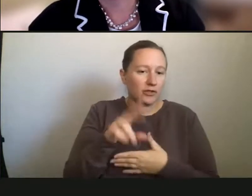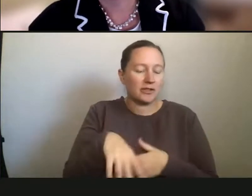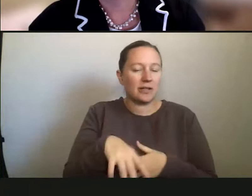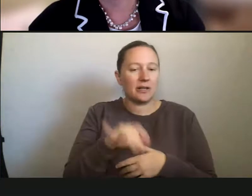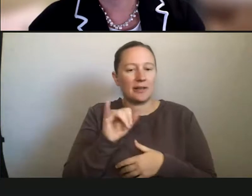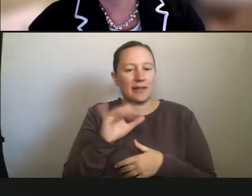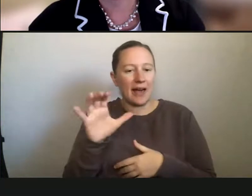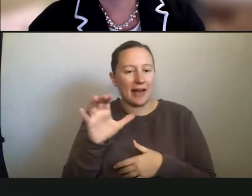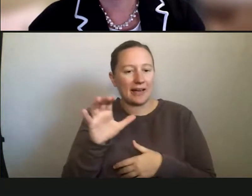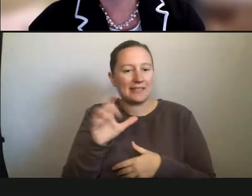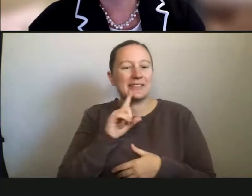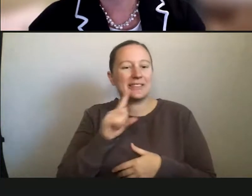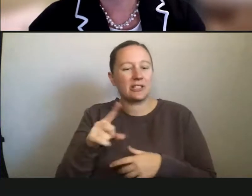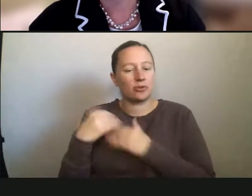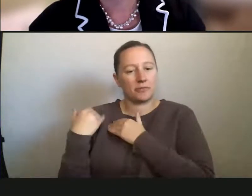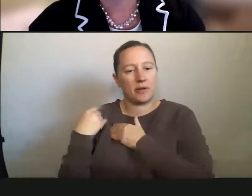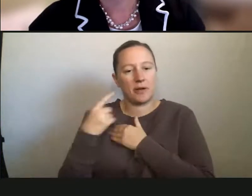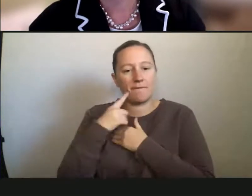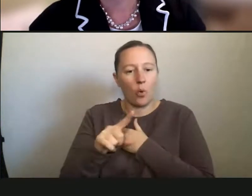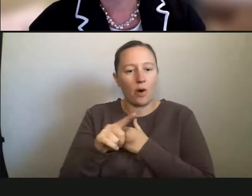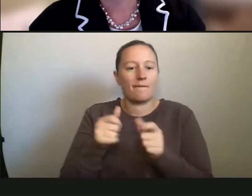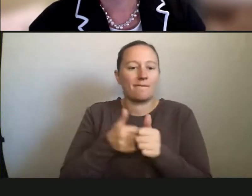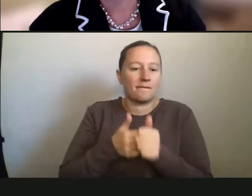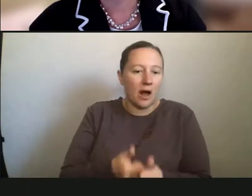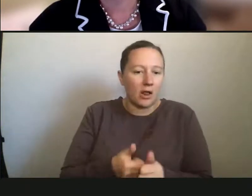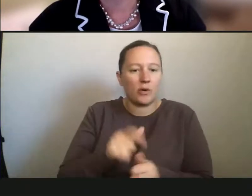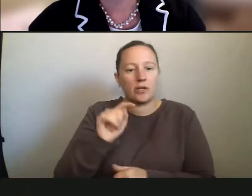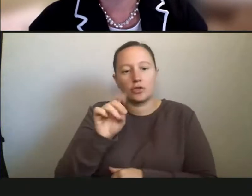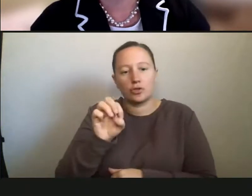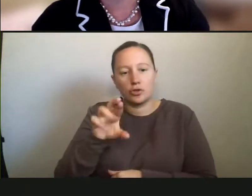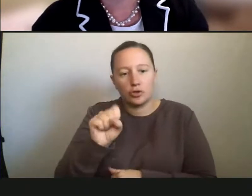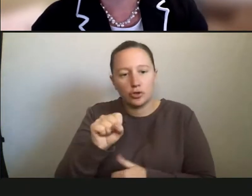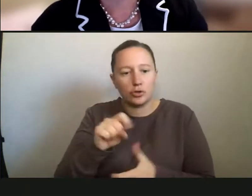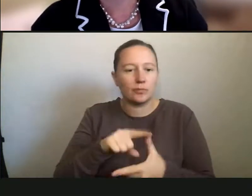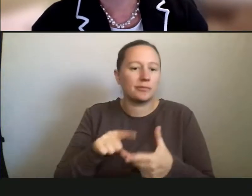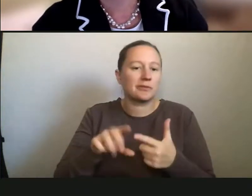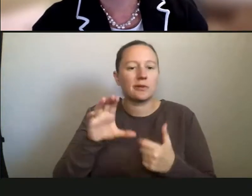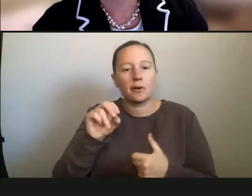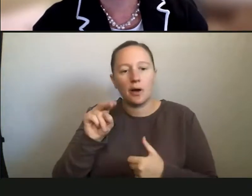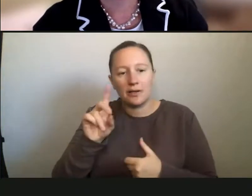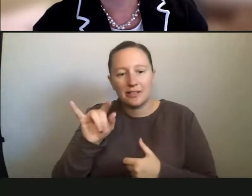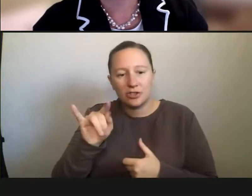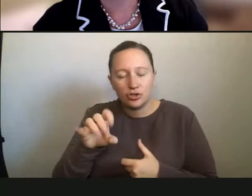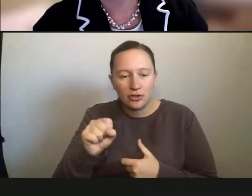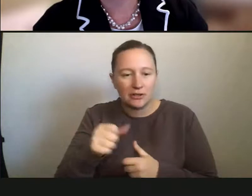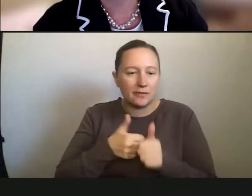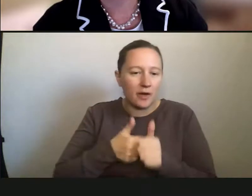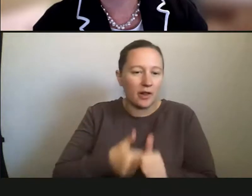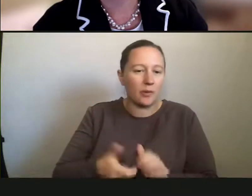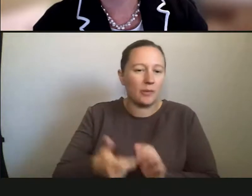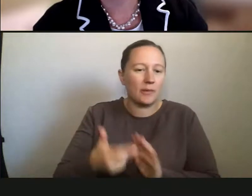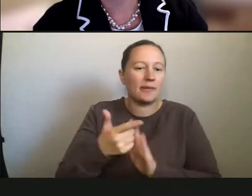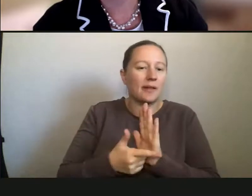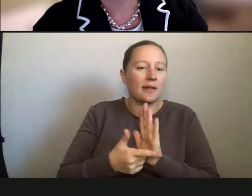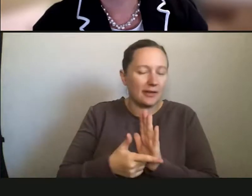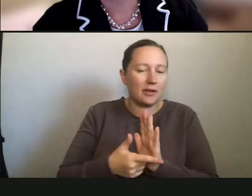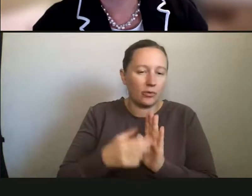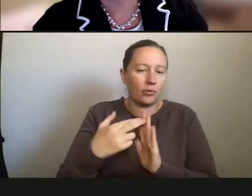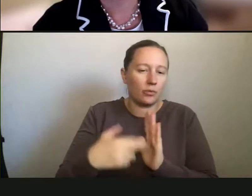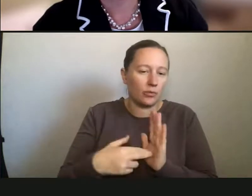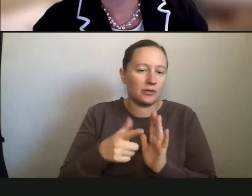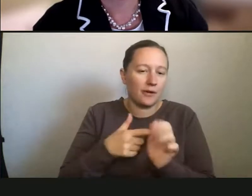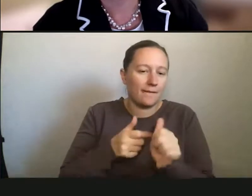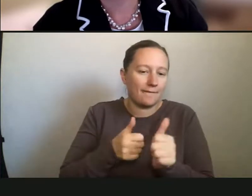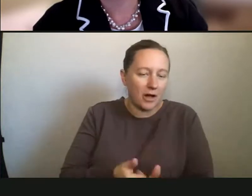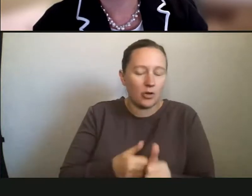and conditions of that award to make sure that they are basically abiding by those terms and conditions.